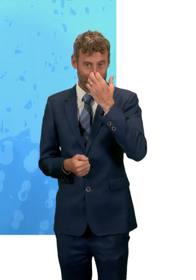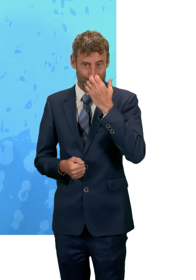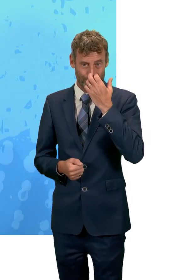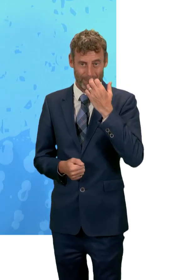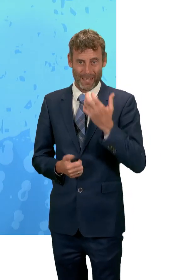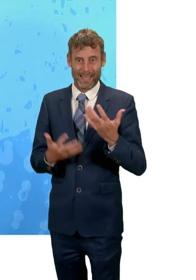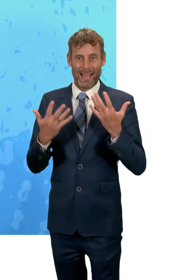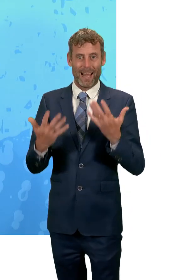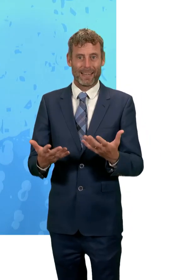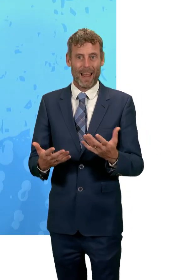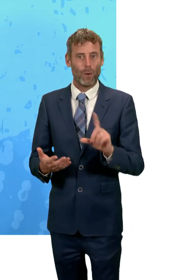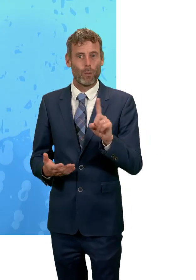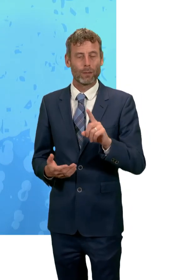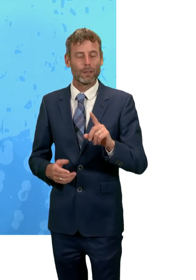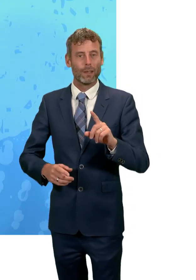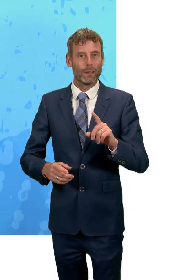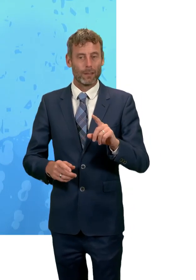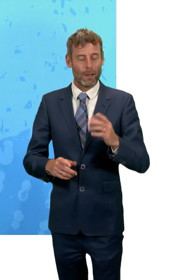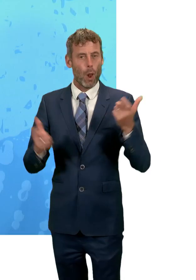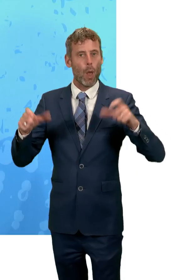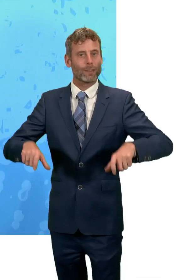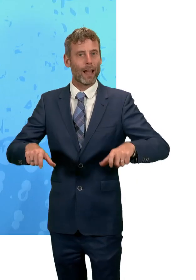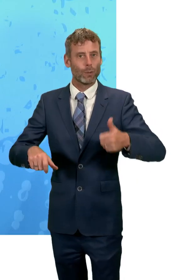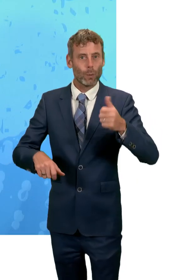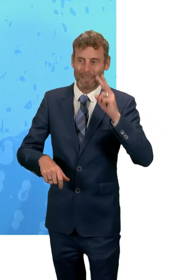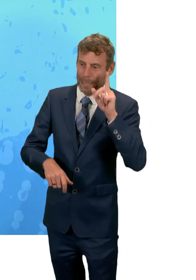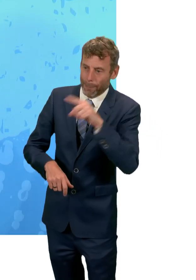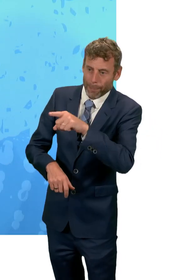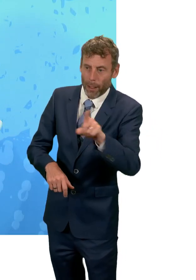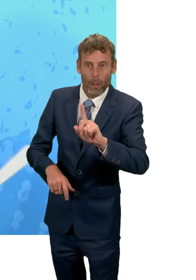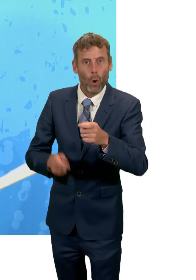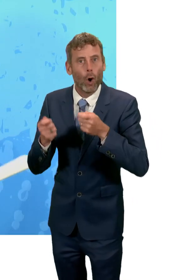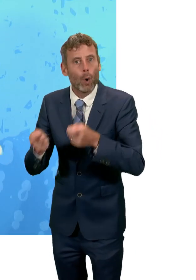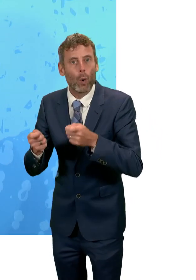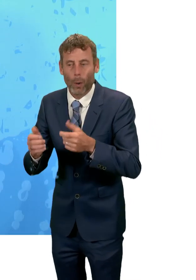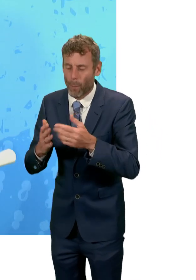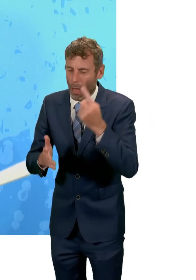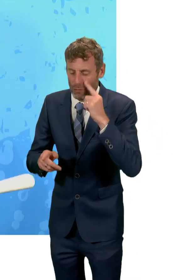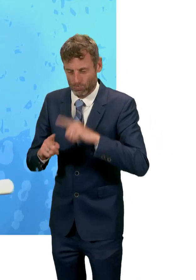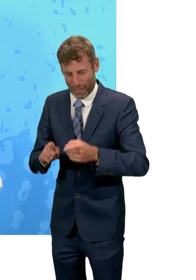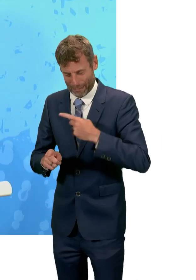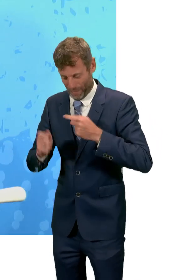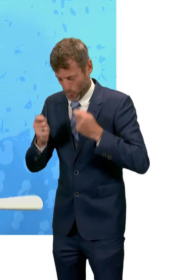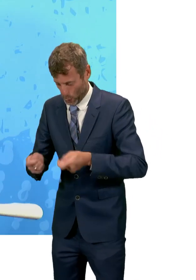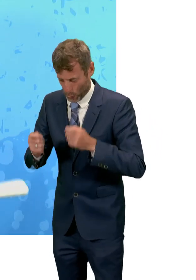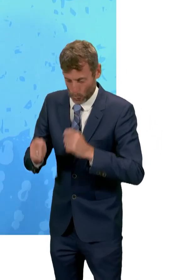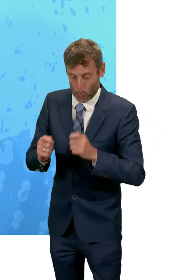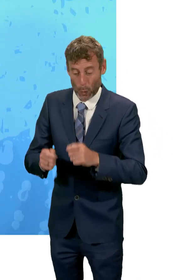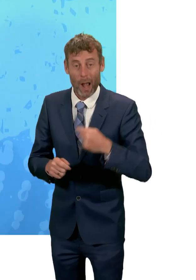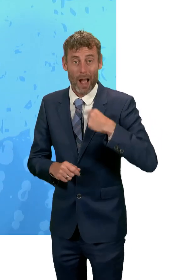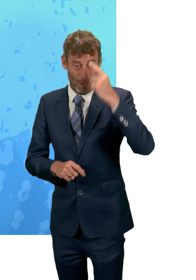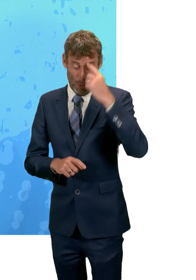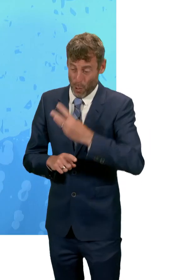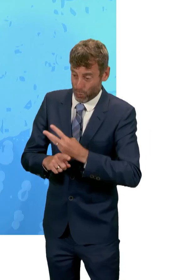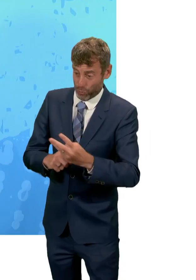their favourite foods at home. And I thought once they've got those skills, and again, we all thought we were 3 weeks or 4 weeks in, when you get,